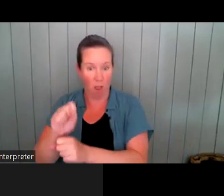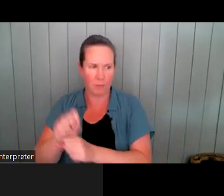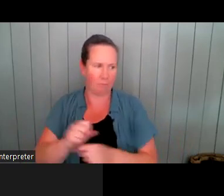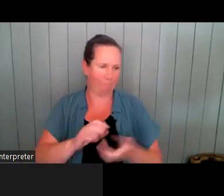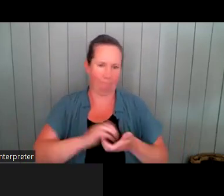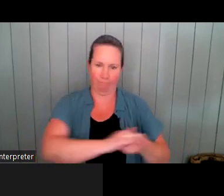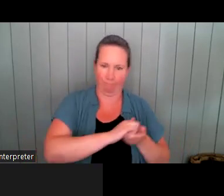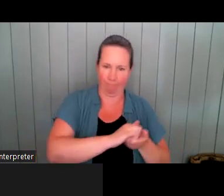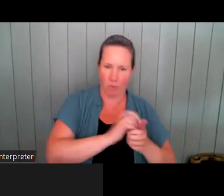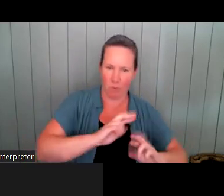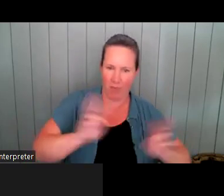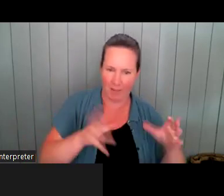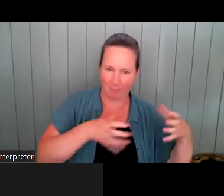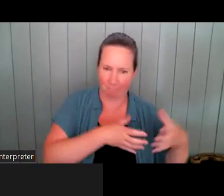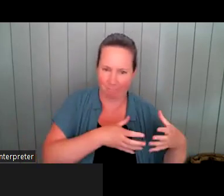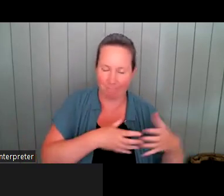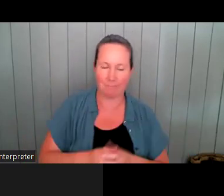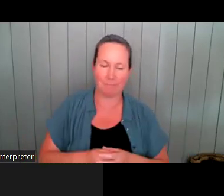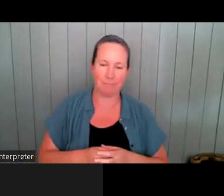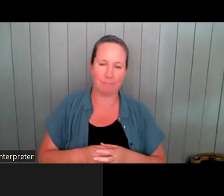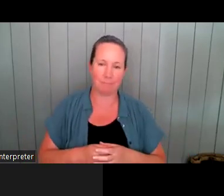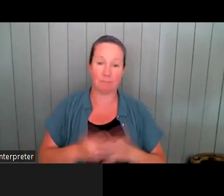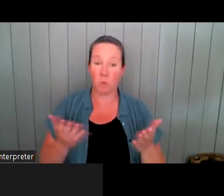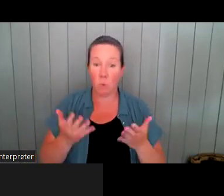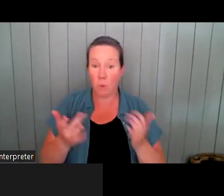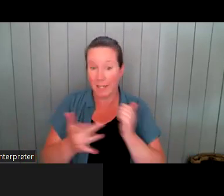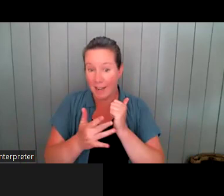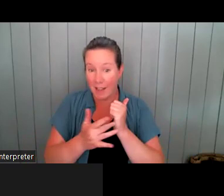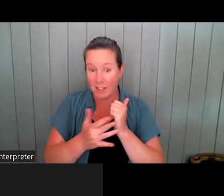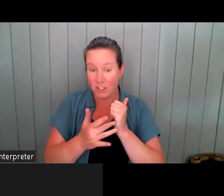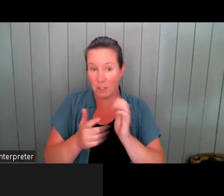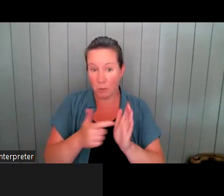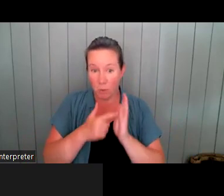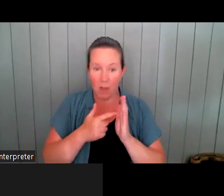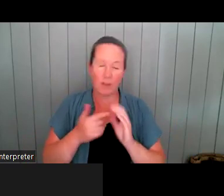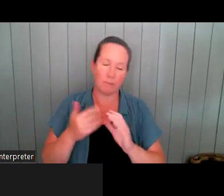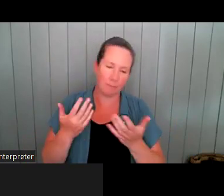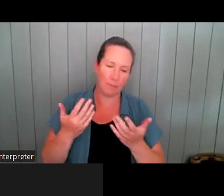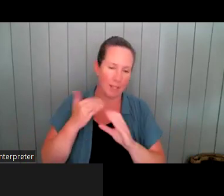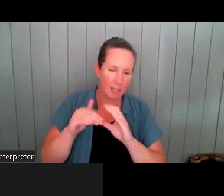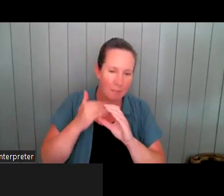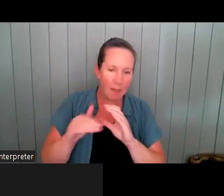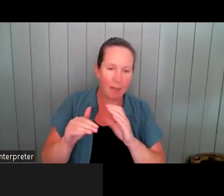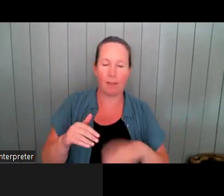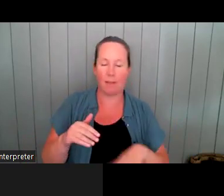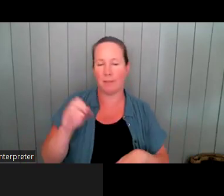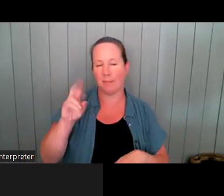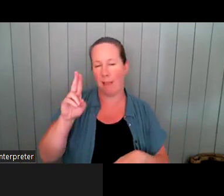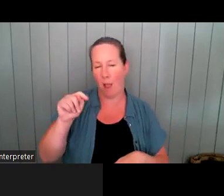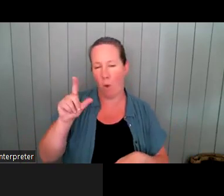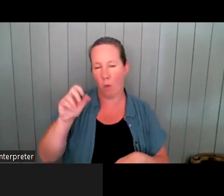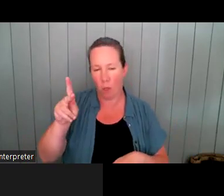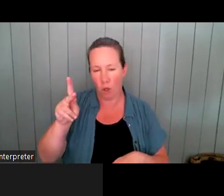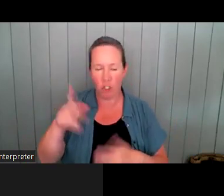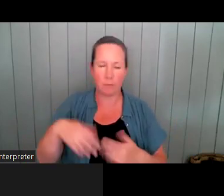software like this on the job. Electronic mail software, email software, and Microsoft Outlook.